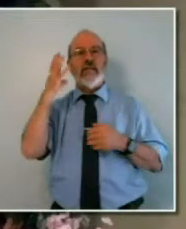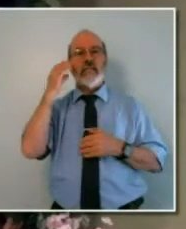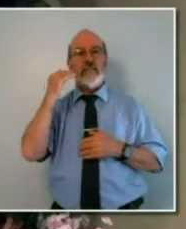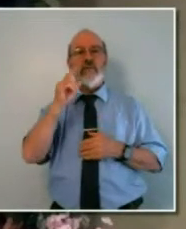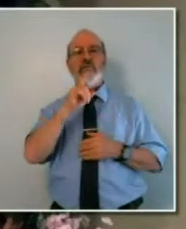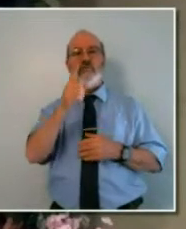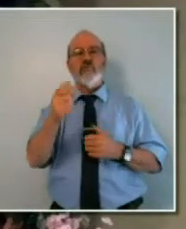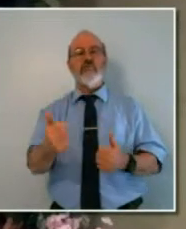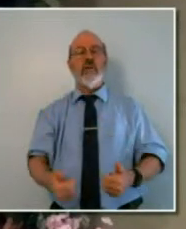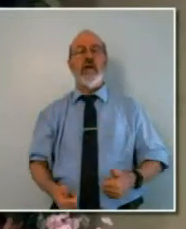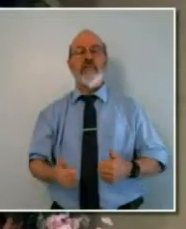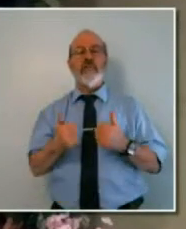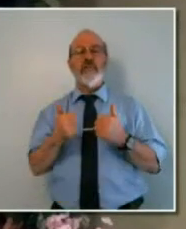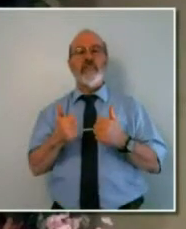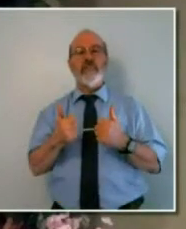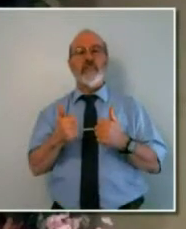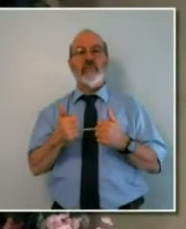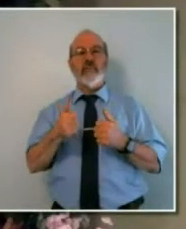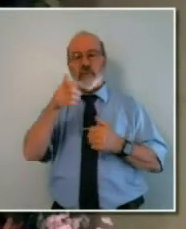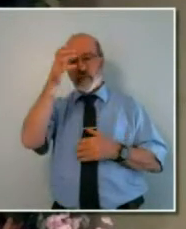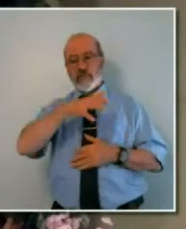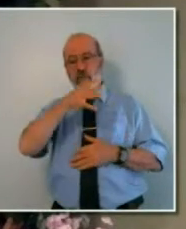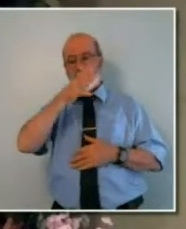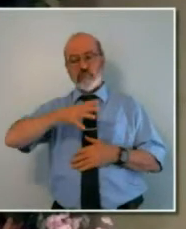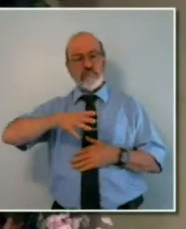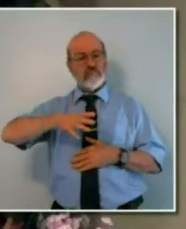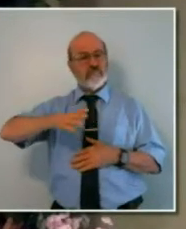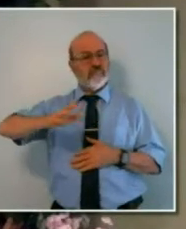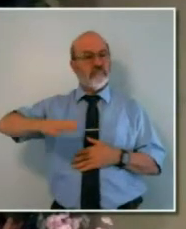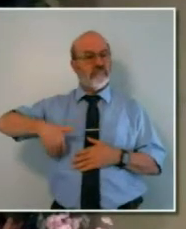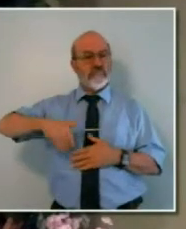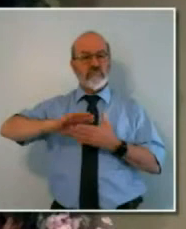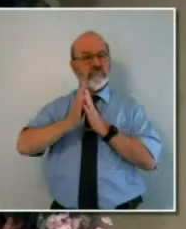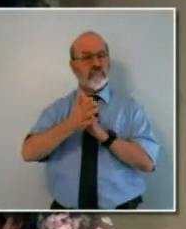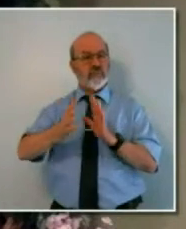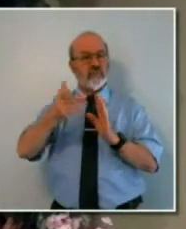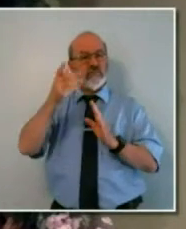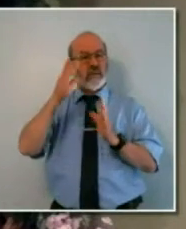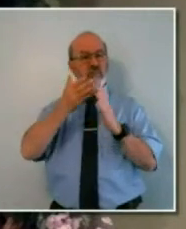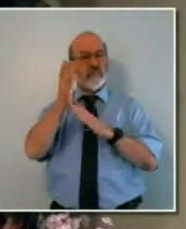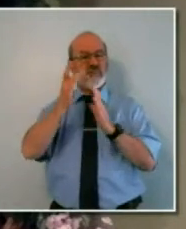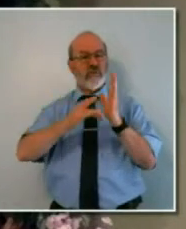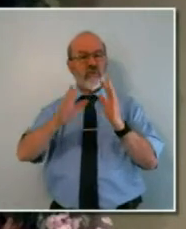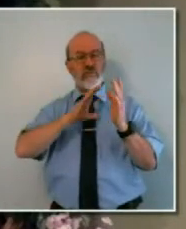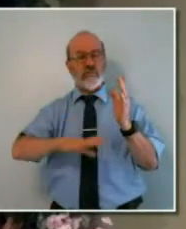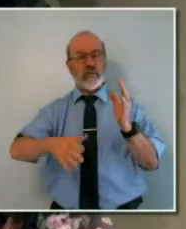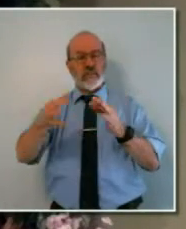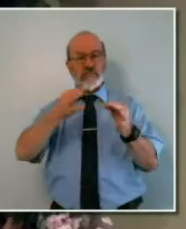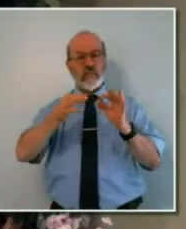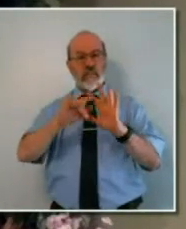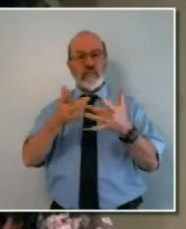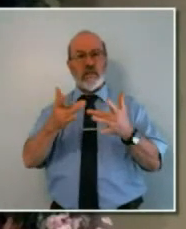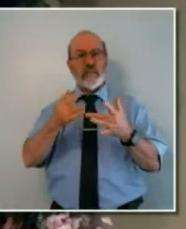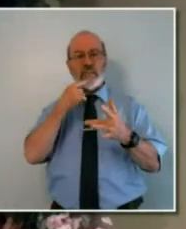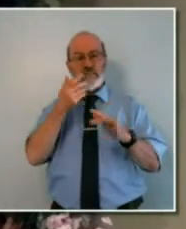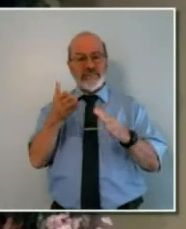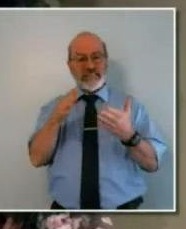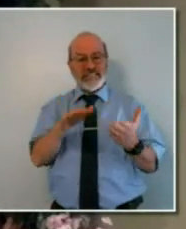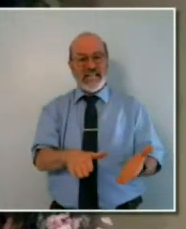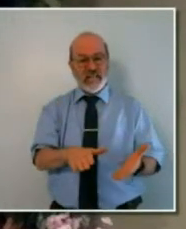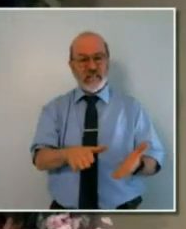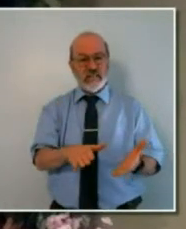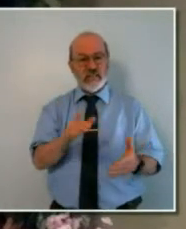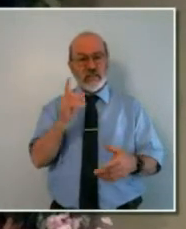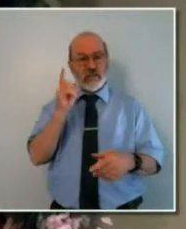life. The man or woman who's never known peace with God through Jesus Christ is described in Scripture as being dead. You can't